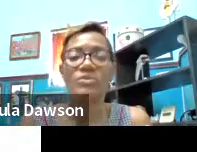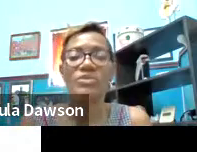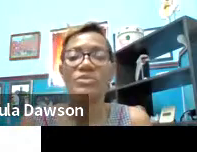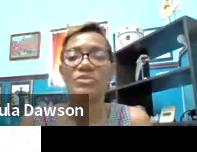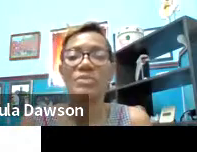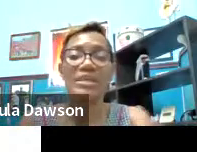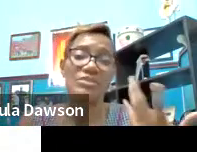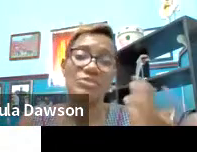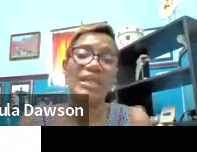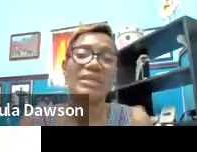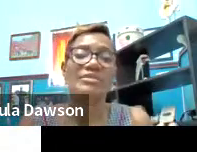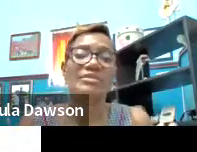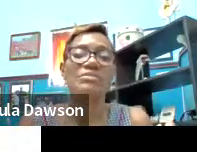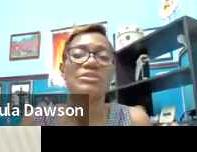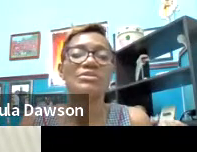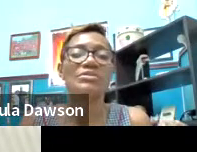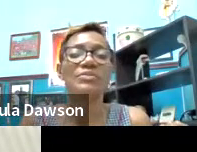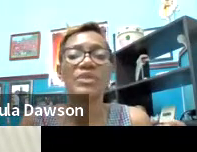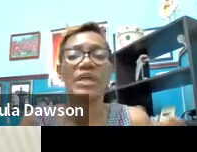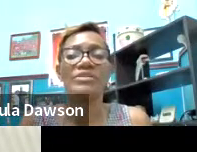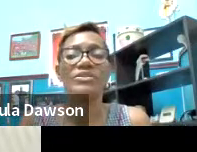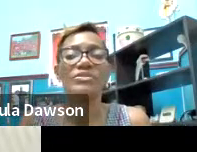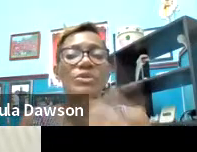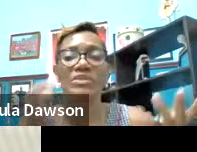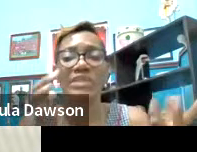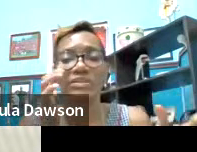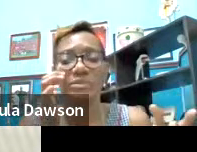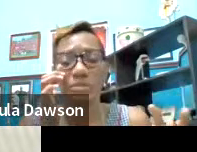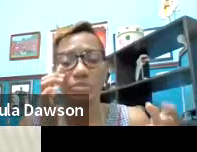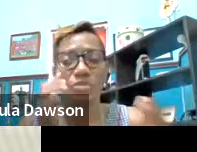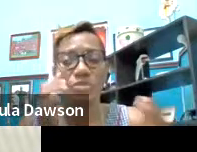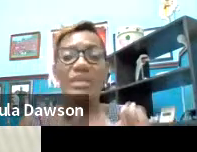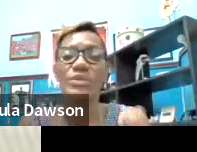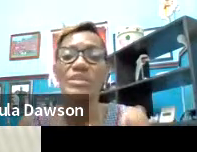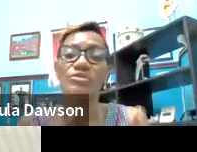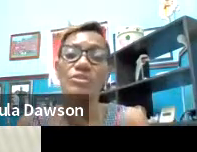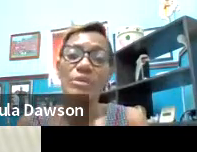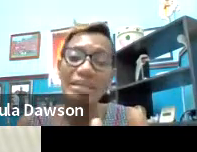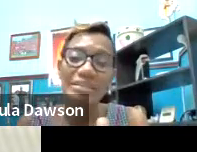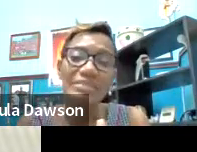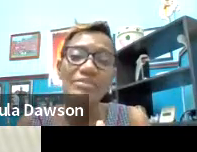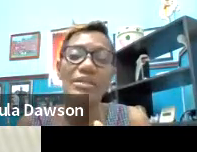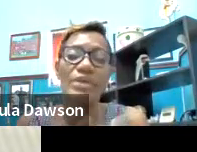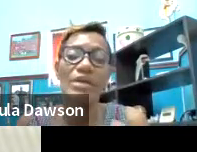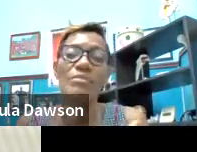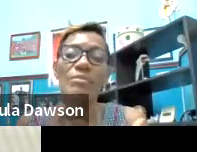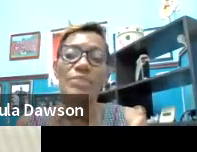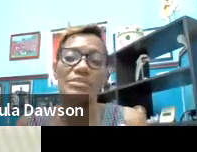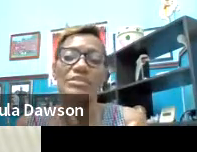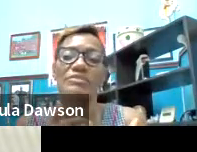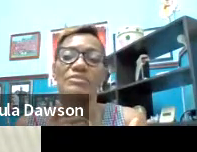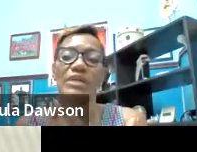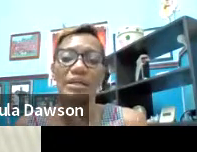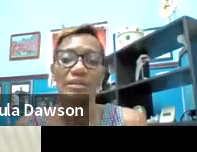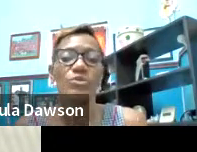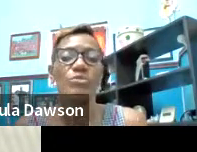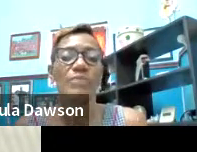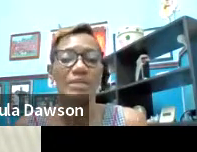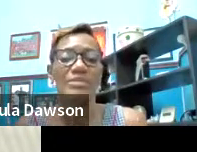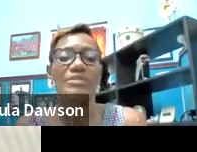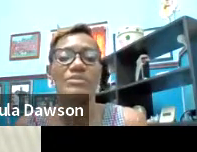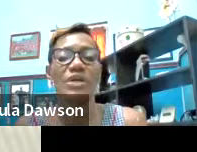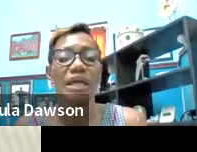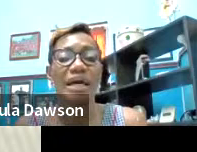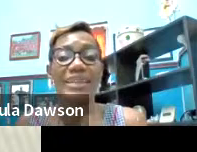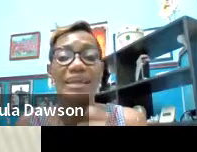off-the-label use because it relaxes the muscle. So Botox, as some of you may know, is from a bacteria, gram-positive